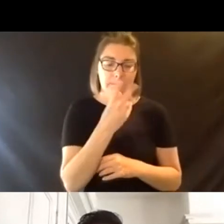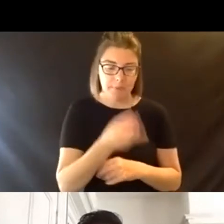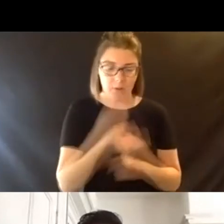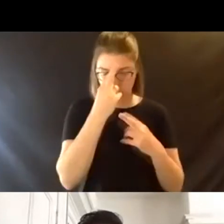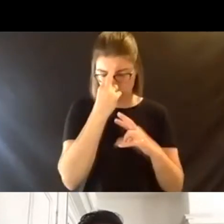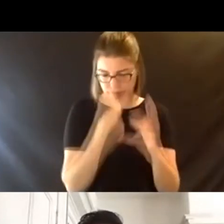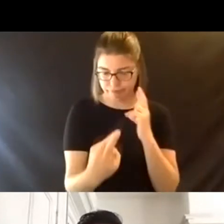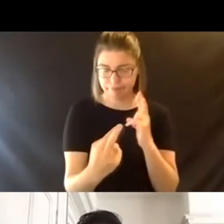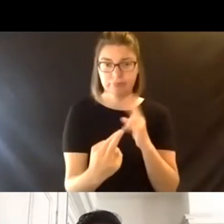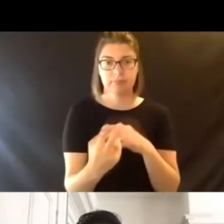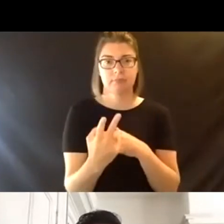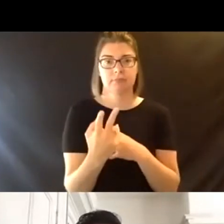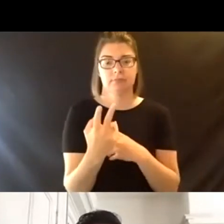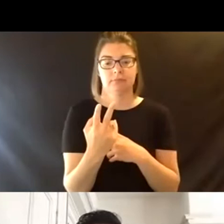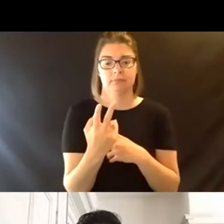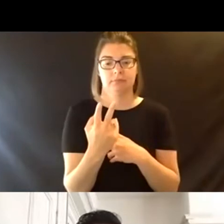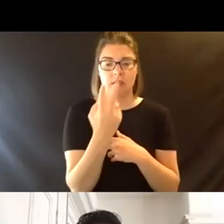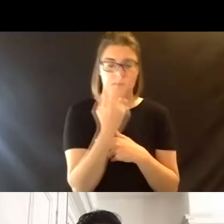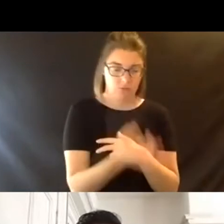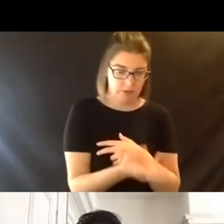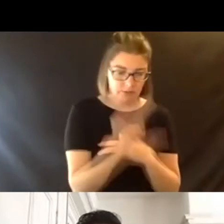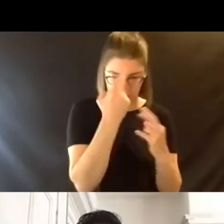safe space. But